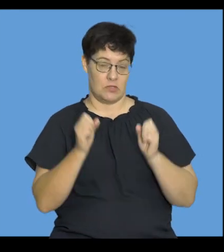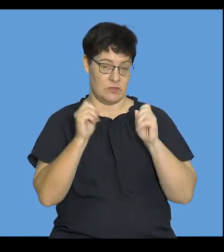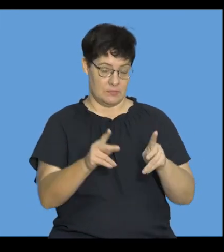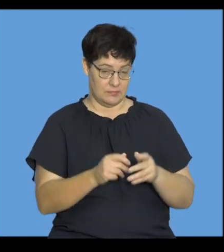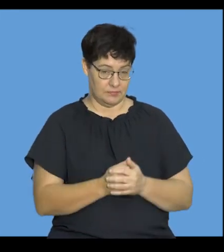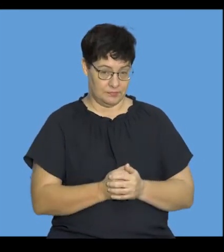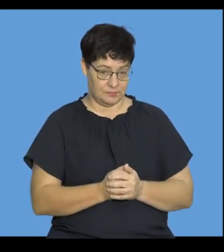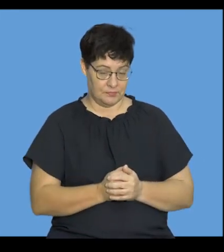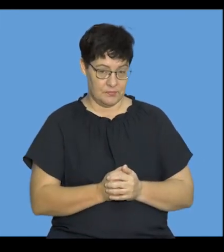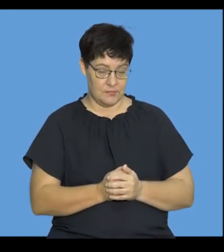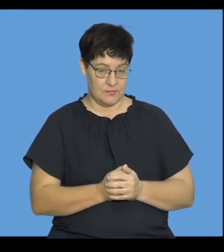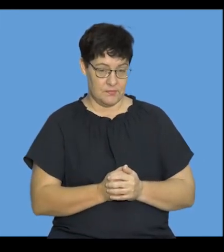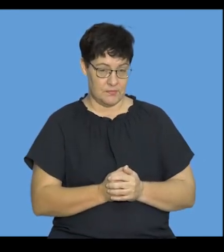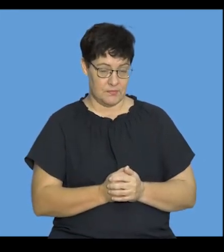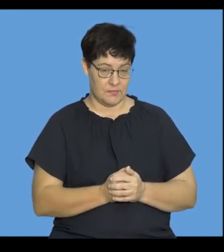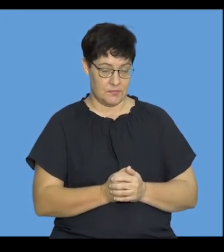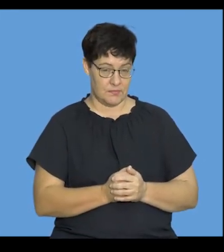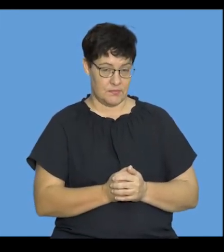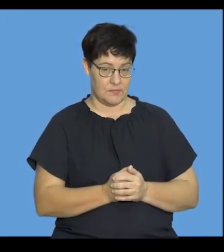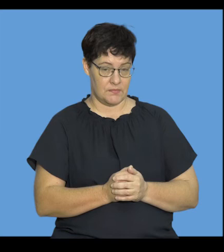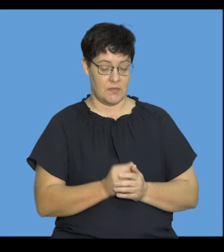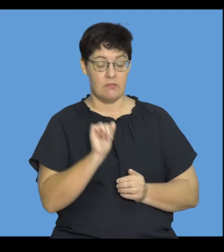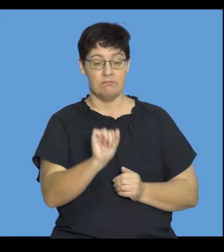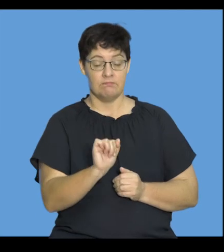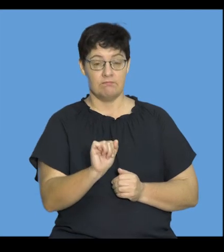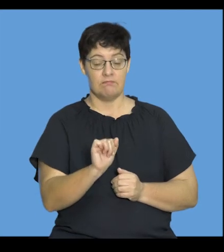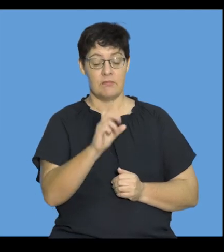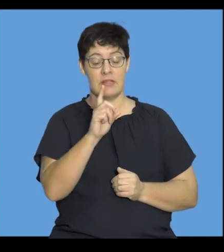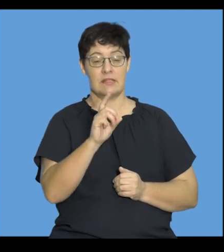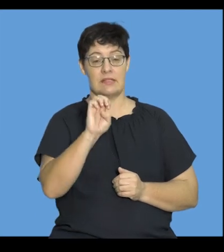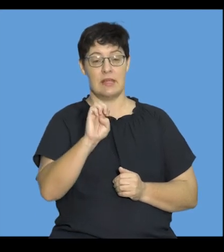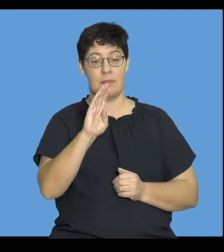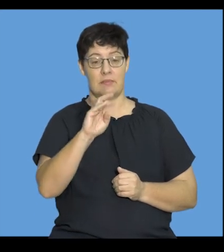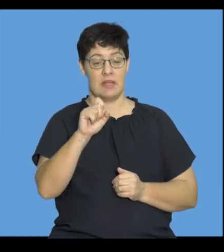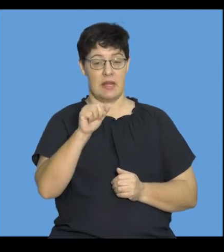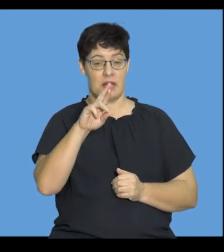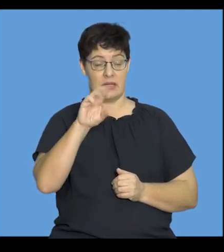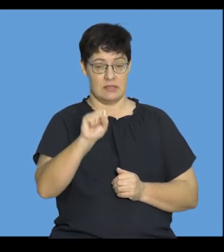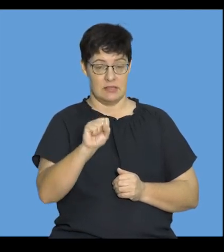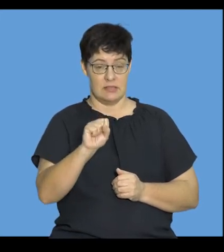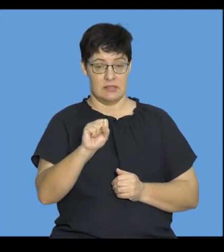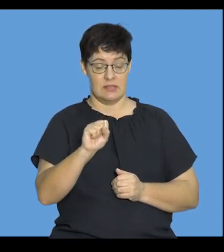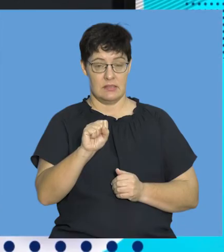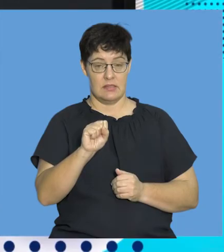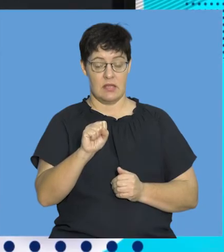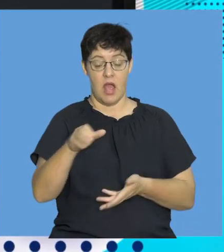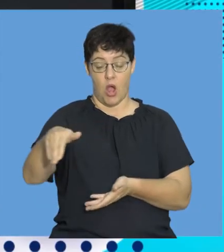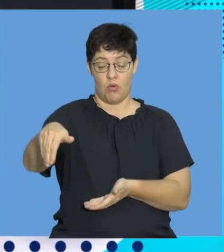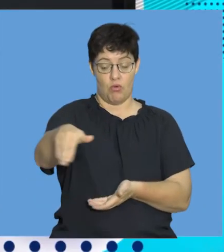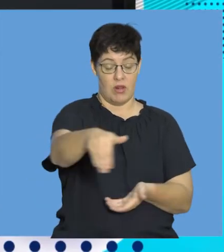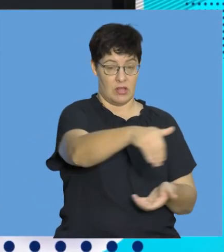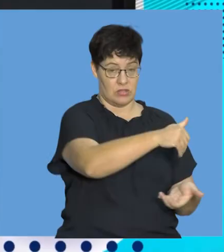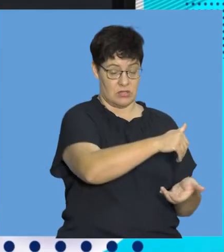Okay. When you're drawing up a debtor's collection schedule,